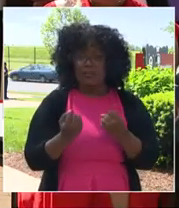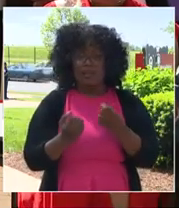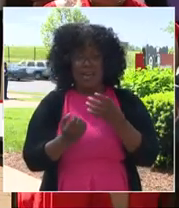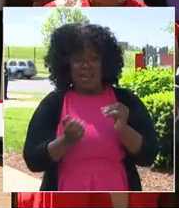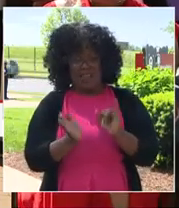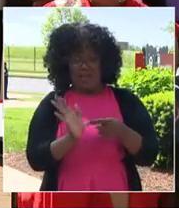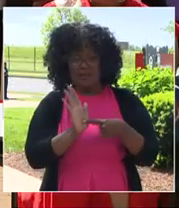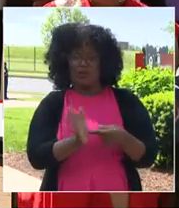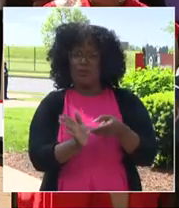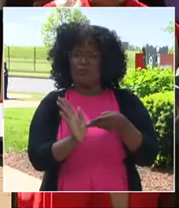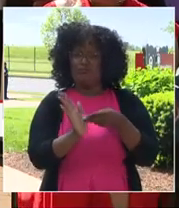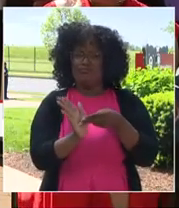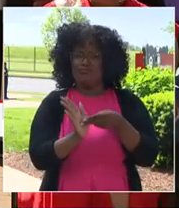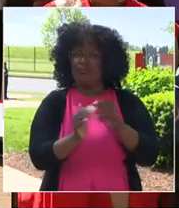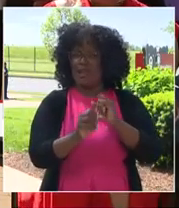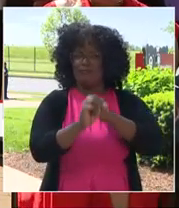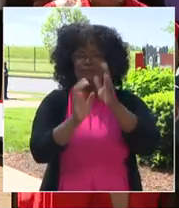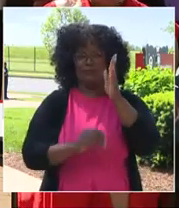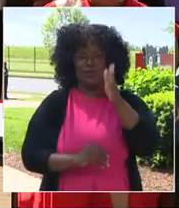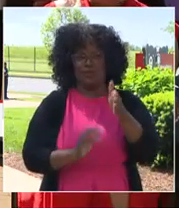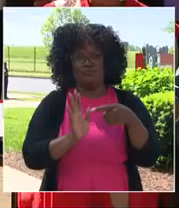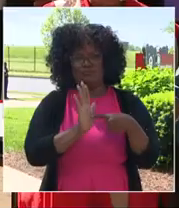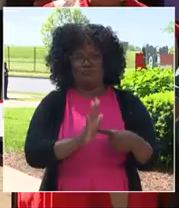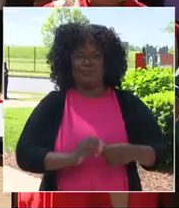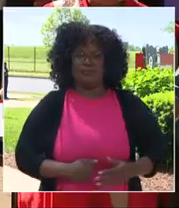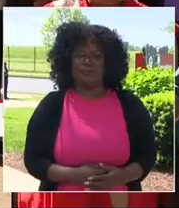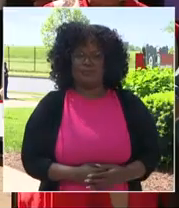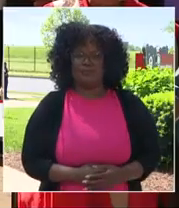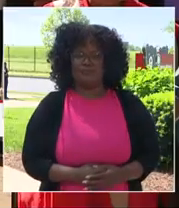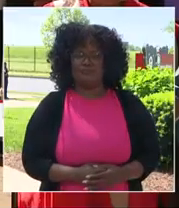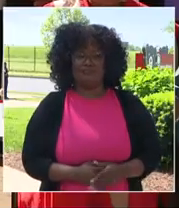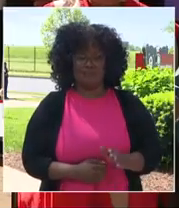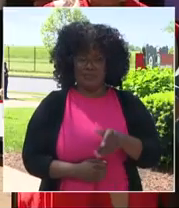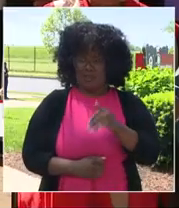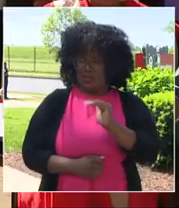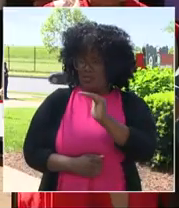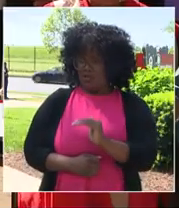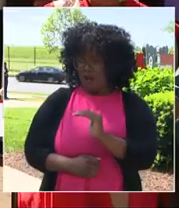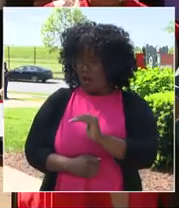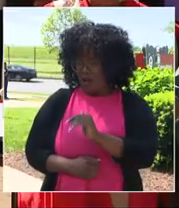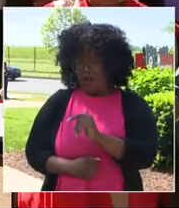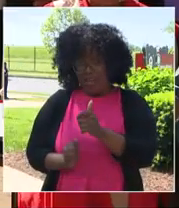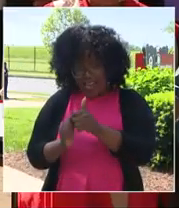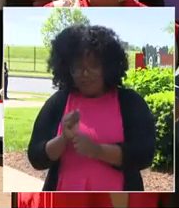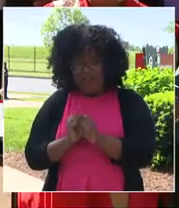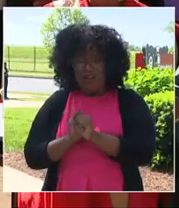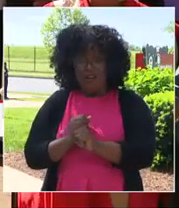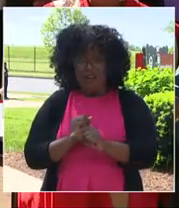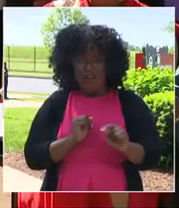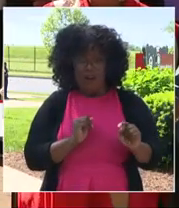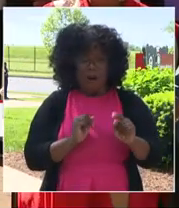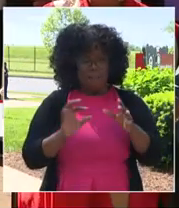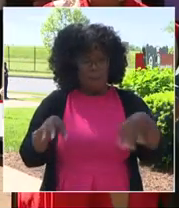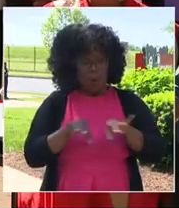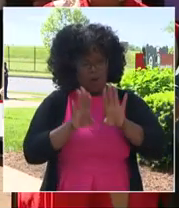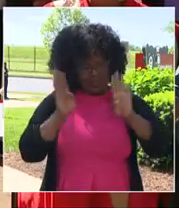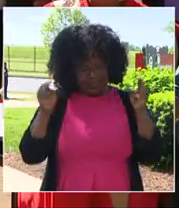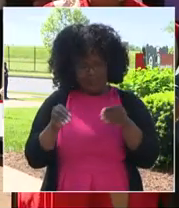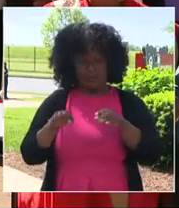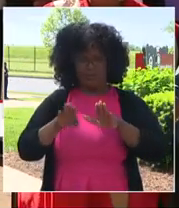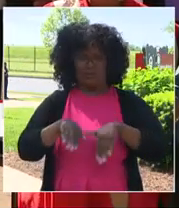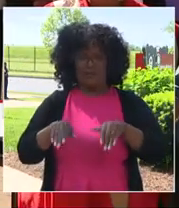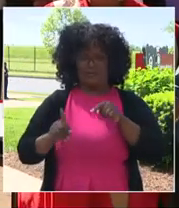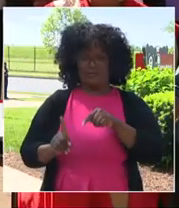children. Because every child, and we all know this, but we want the world to know this, every child, regardless of their zip code, background,